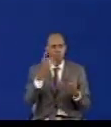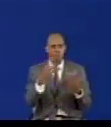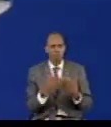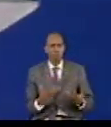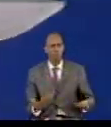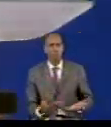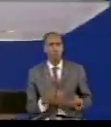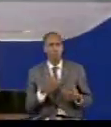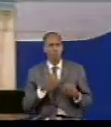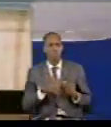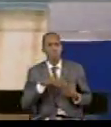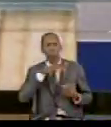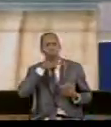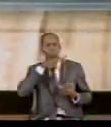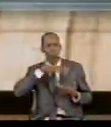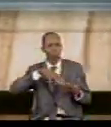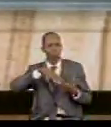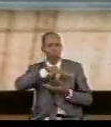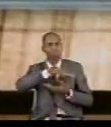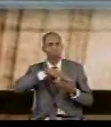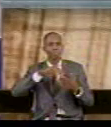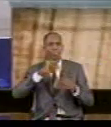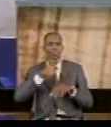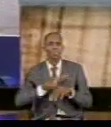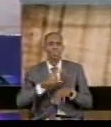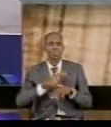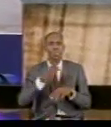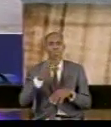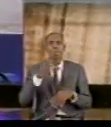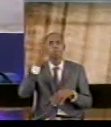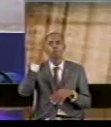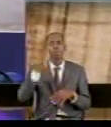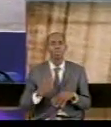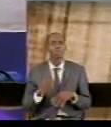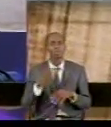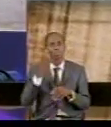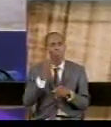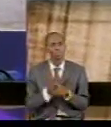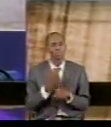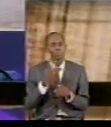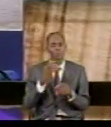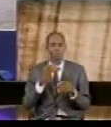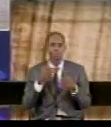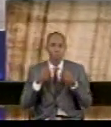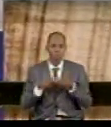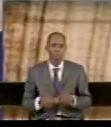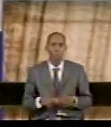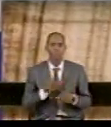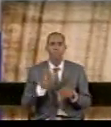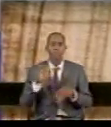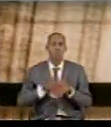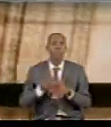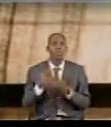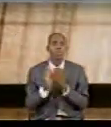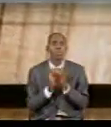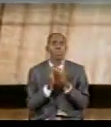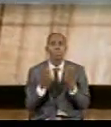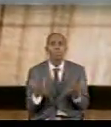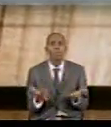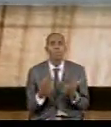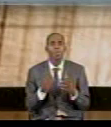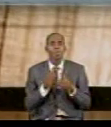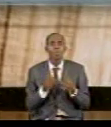to pollute the church of God based on the Bible? But there were